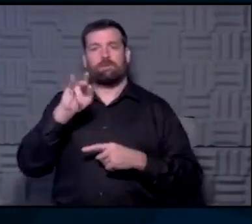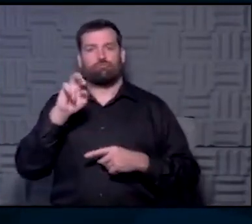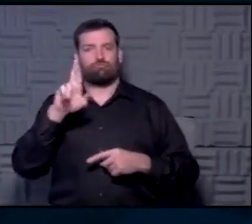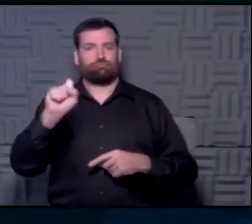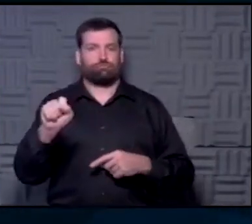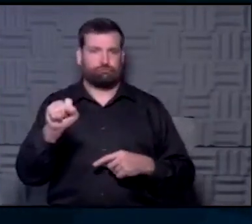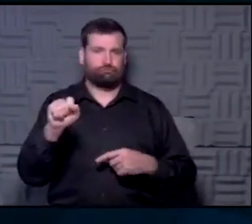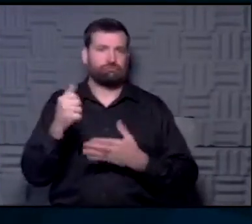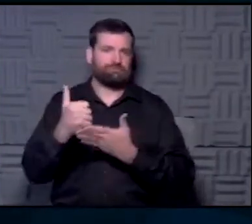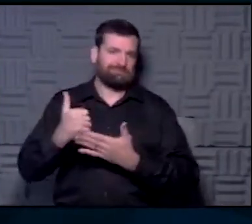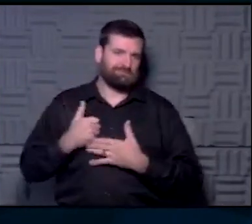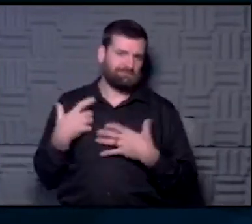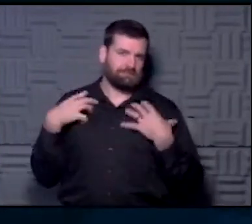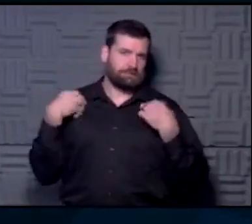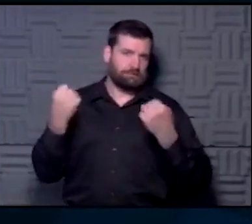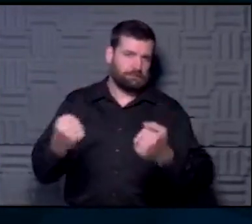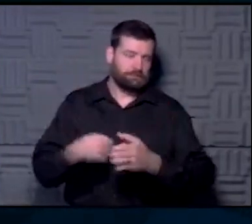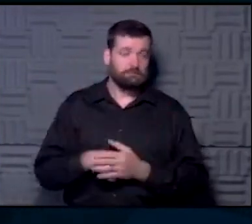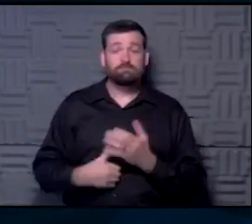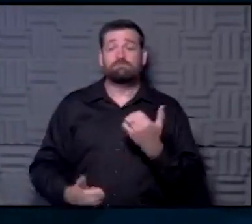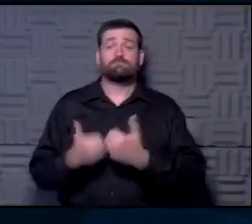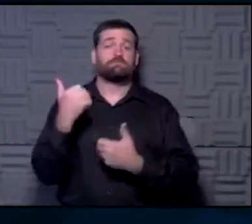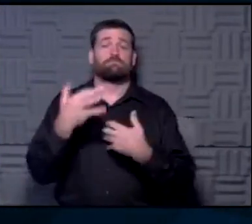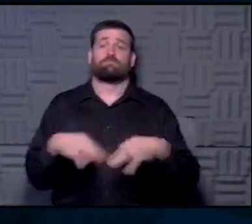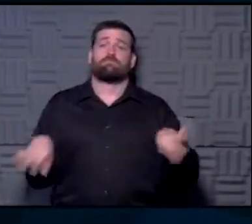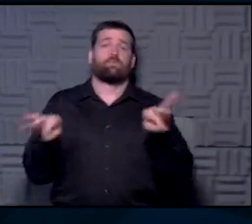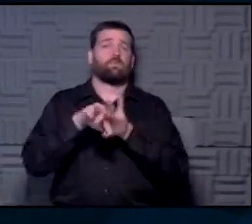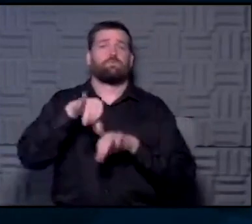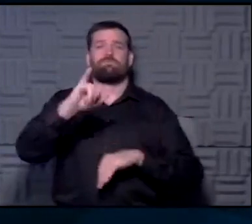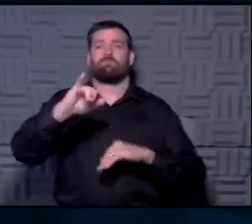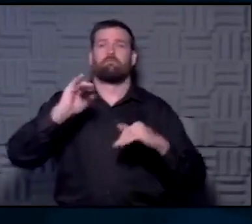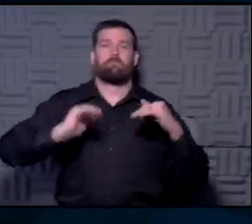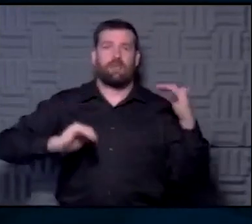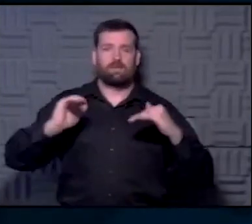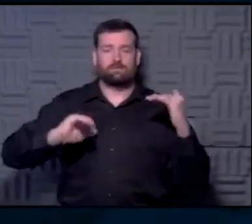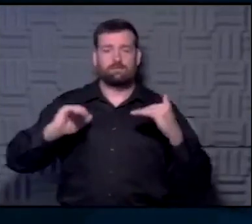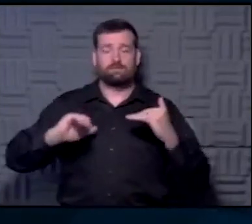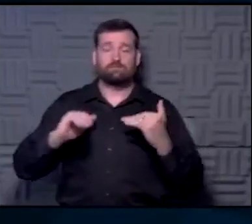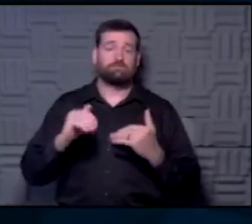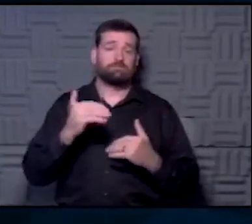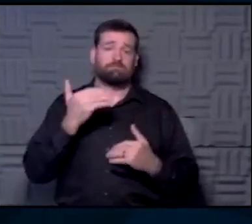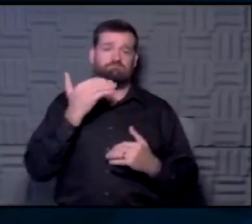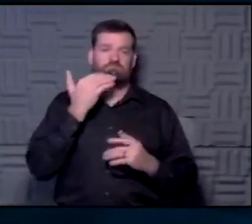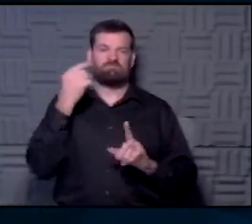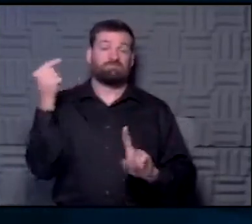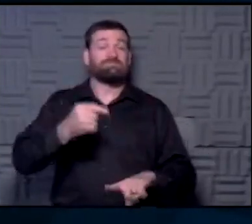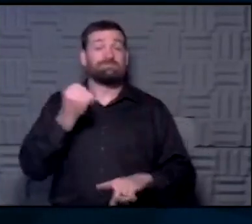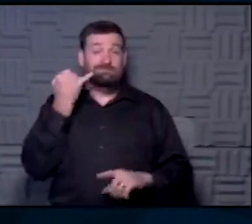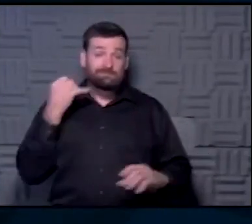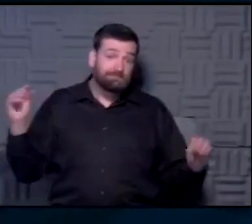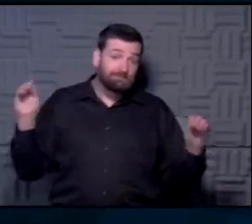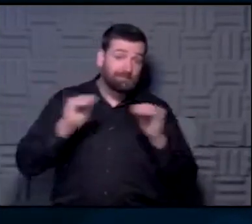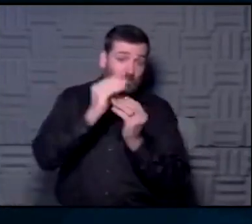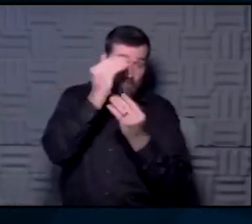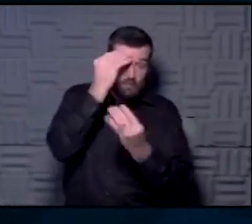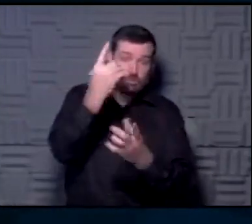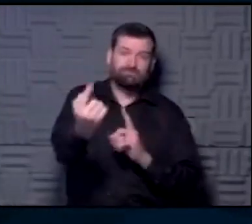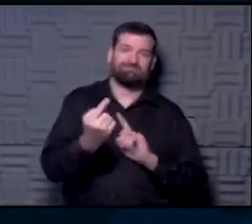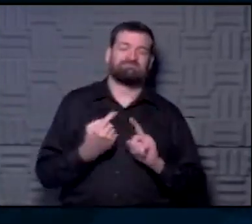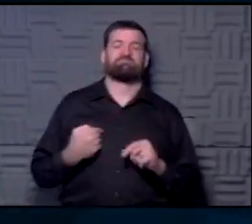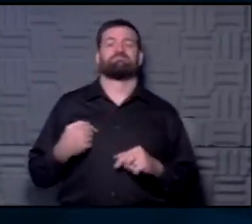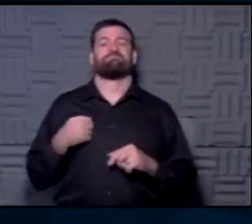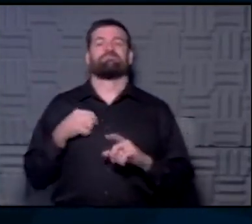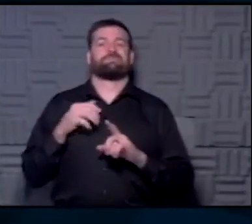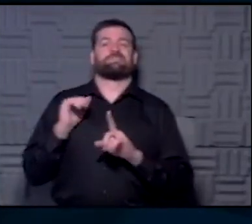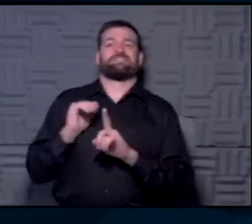health. So definitely the first key is that balance. Good takeaway for you there. Come see me if you need more info. Little plug for